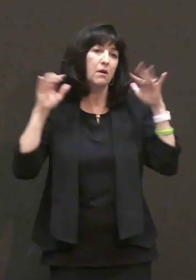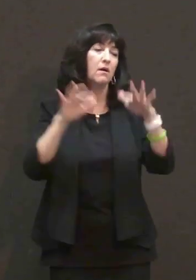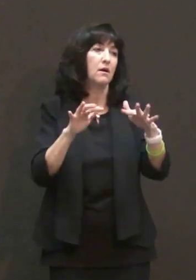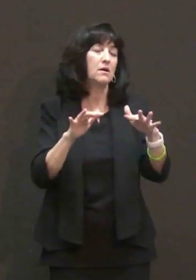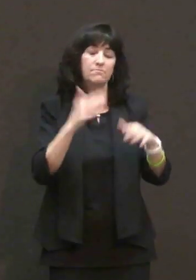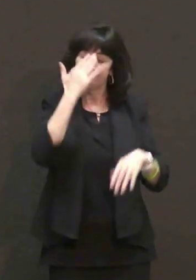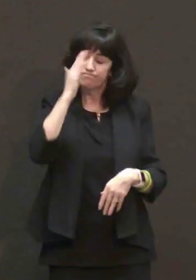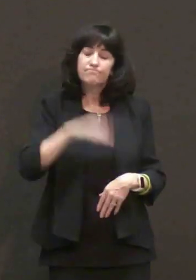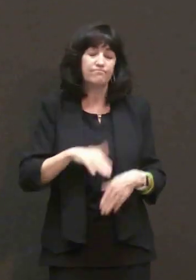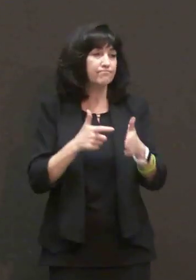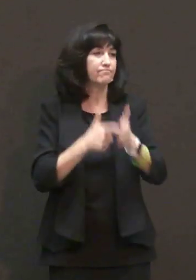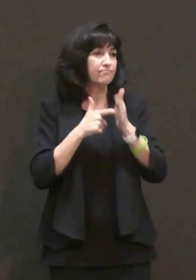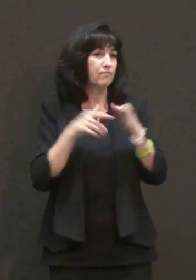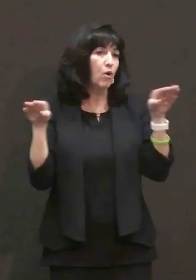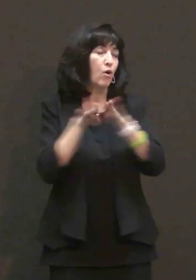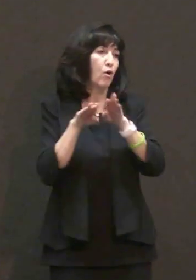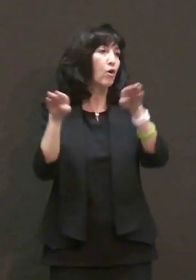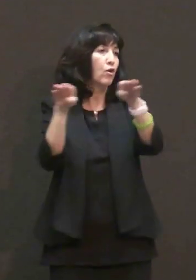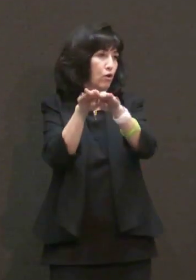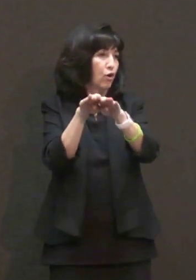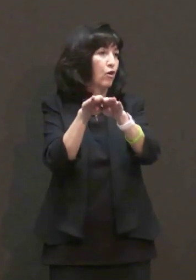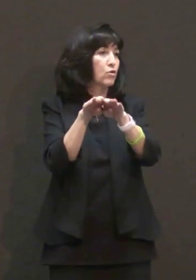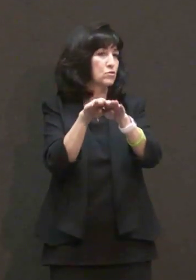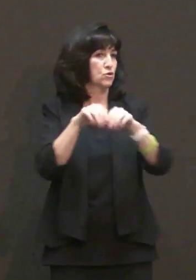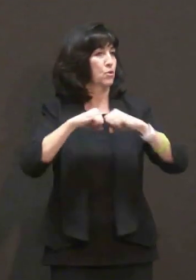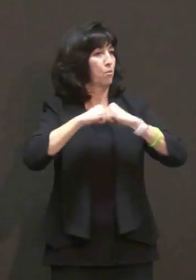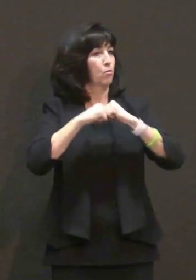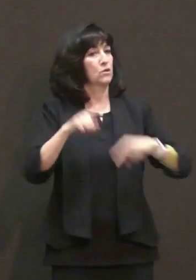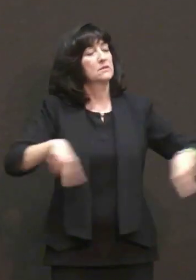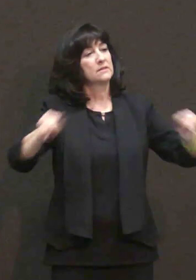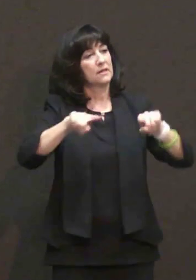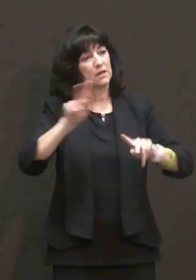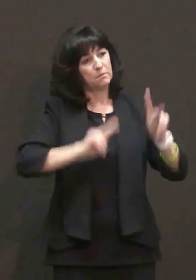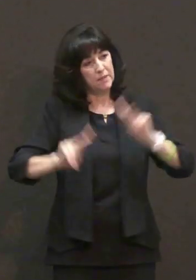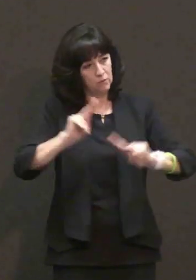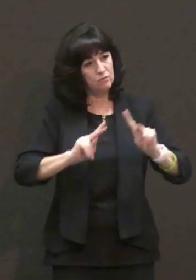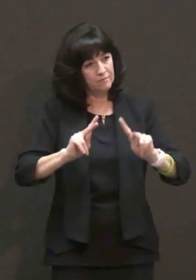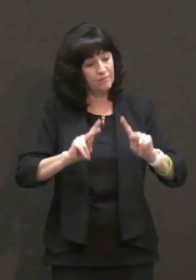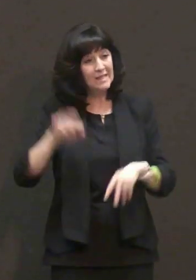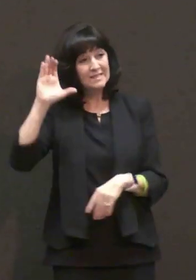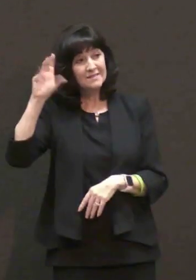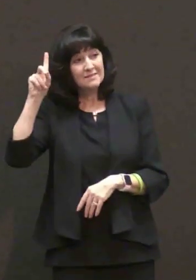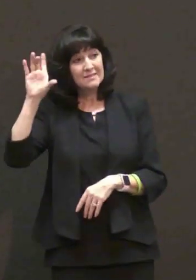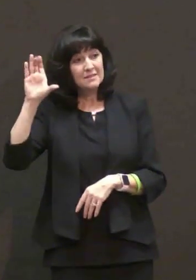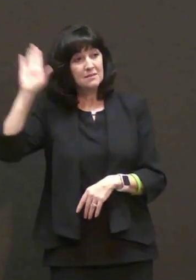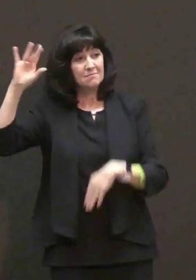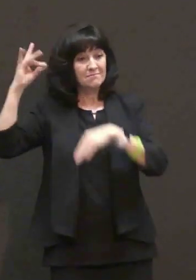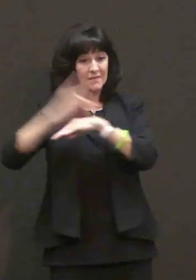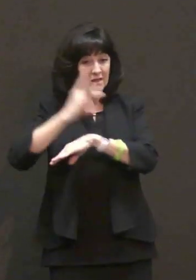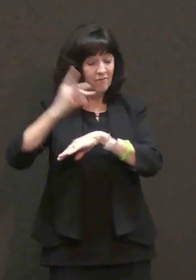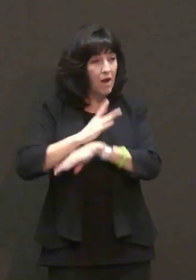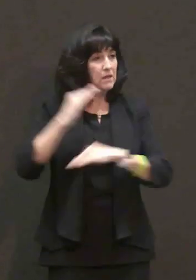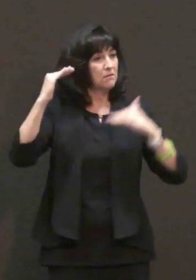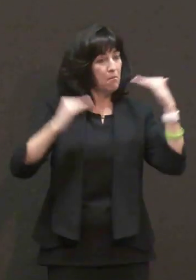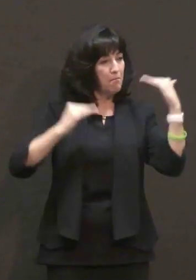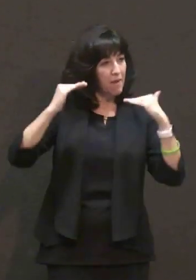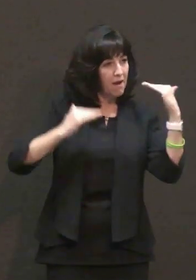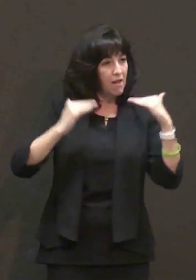and recommendations from public health officials and CDC, balancing that out with the resistance